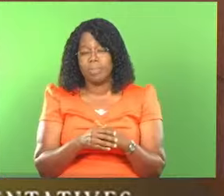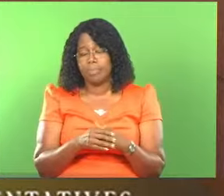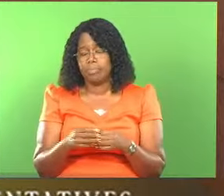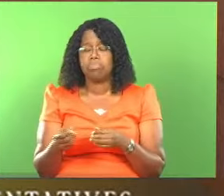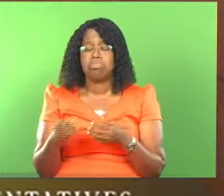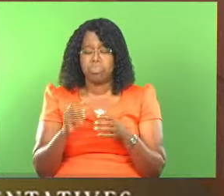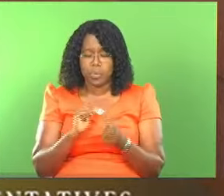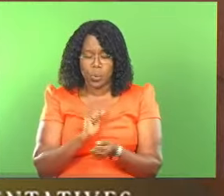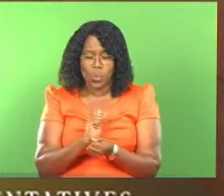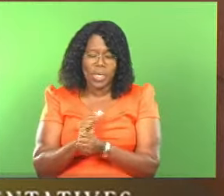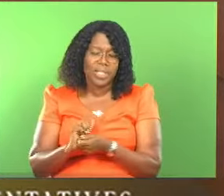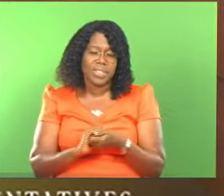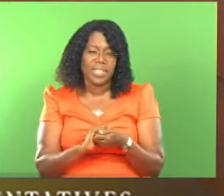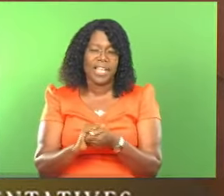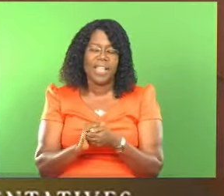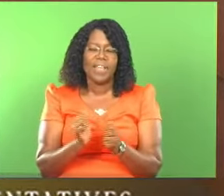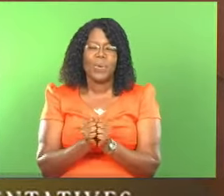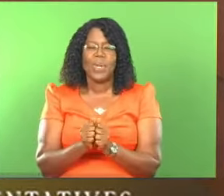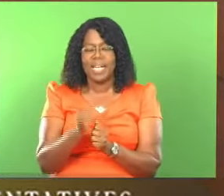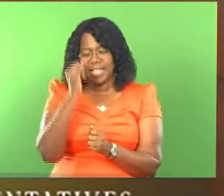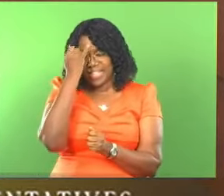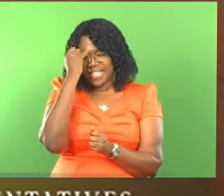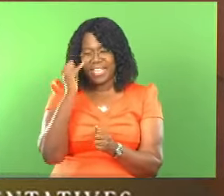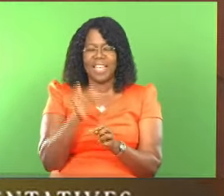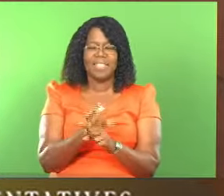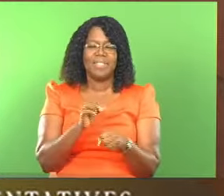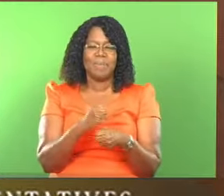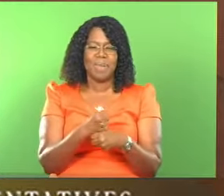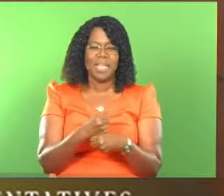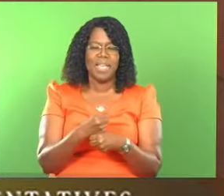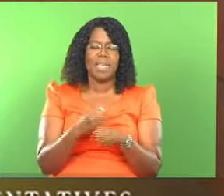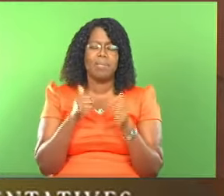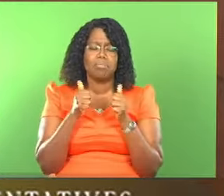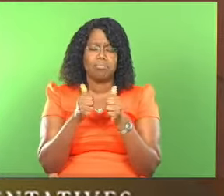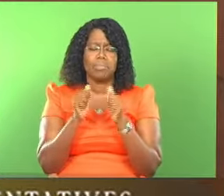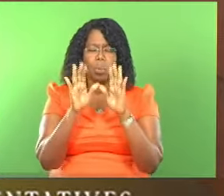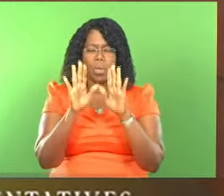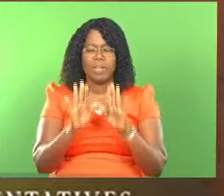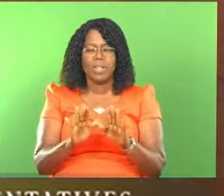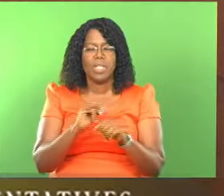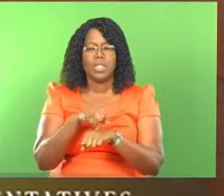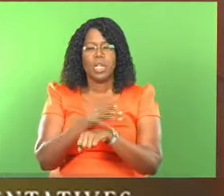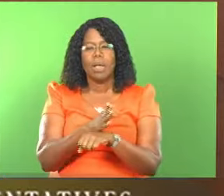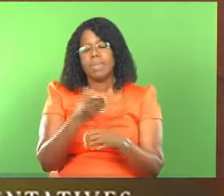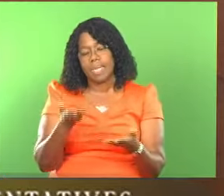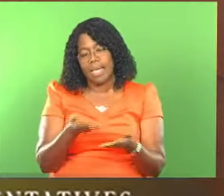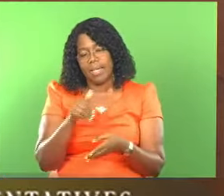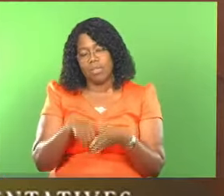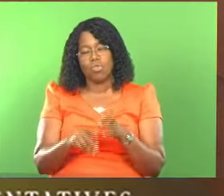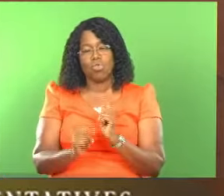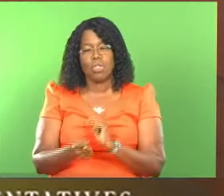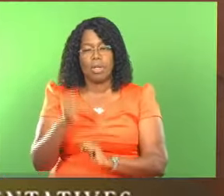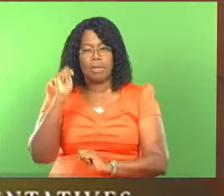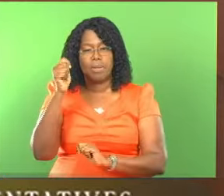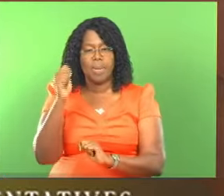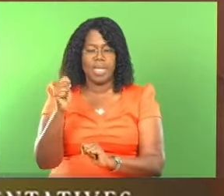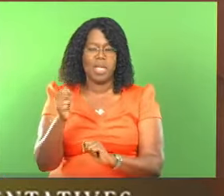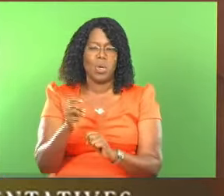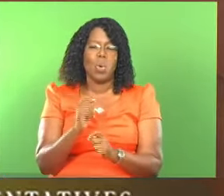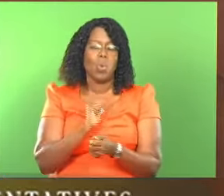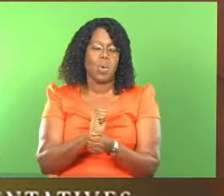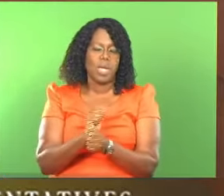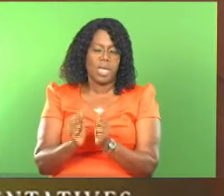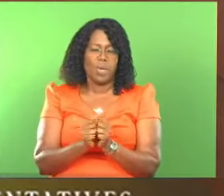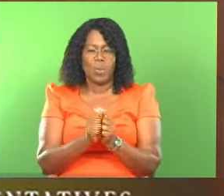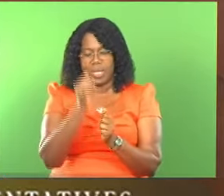and create high-quality jobs in Trinidad and Tobago. India has also pledged support for, amongst